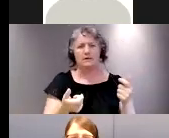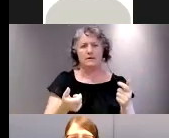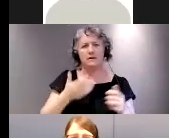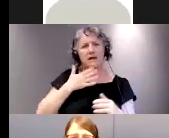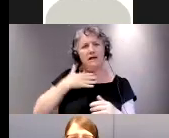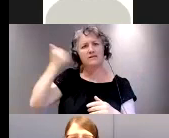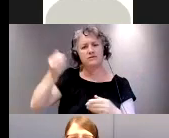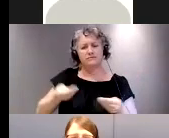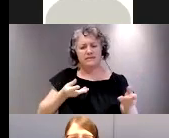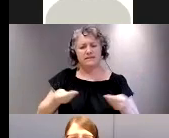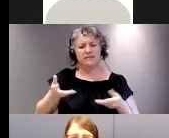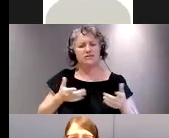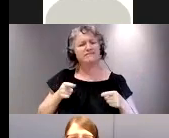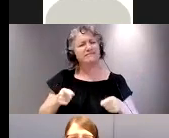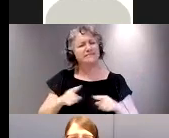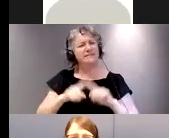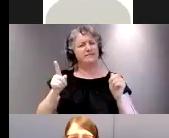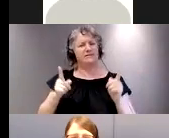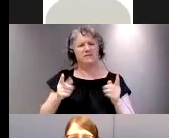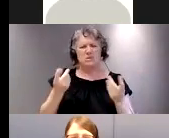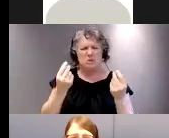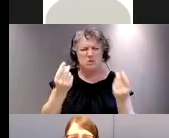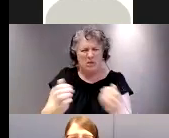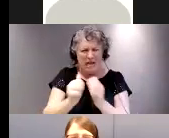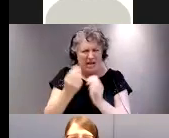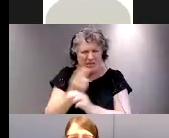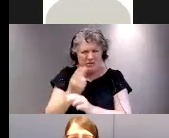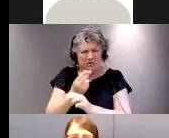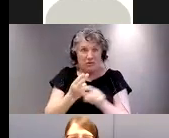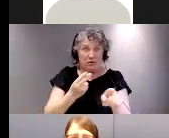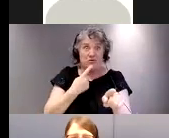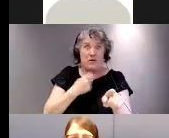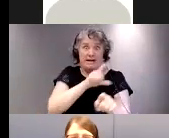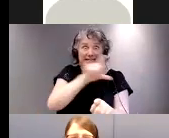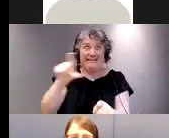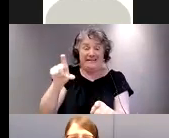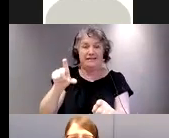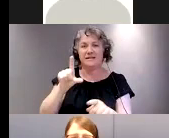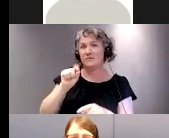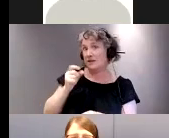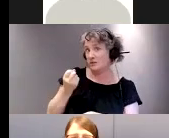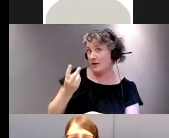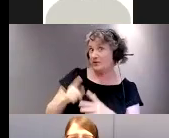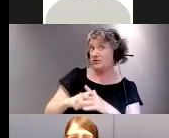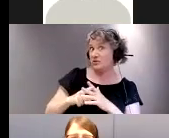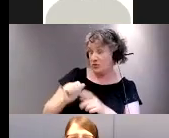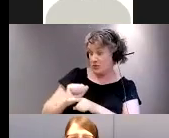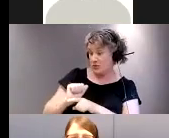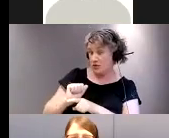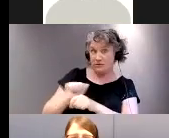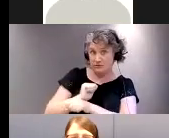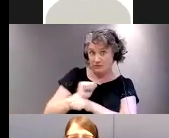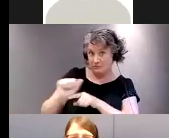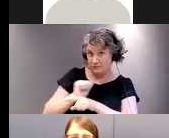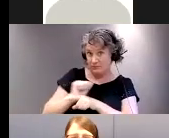mediation. And so in red there, I kind of have this, when I started after 2012, when I started doing this kind of training, I was like,